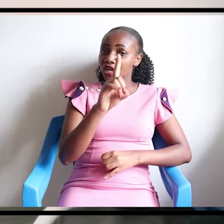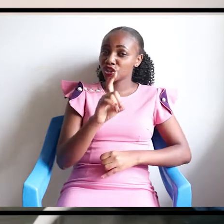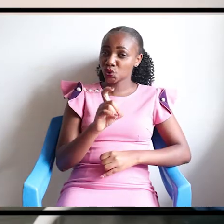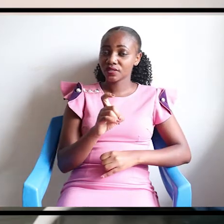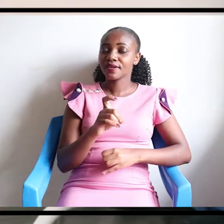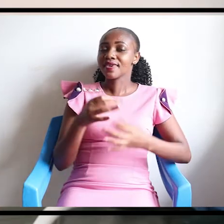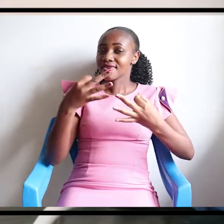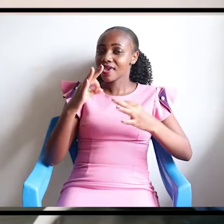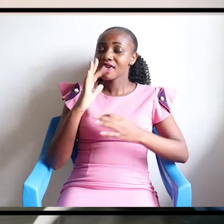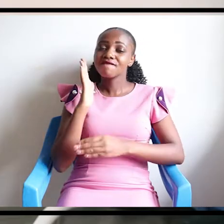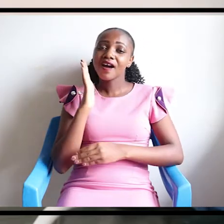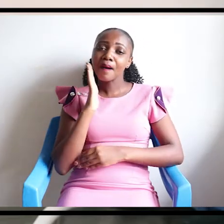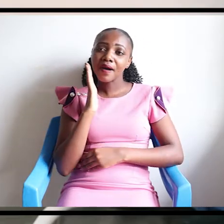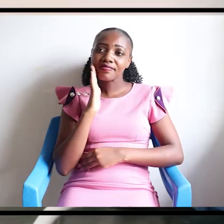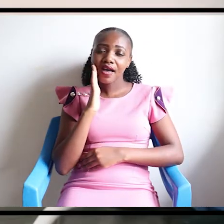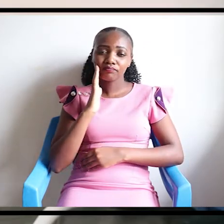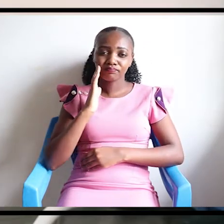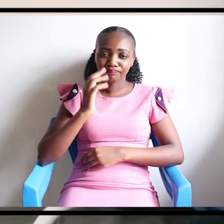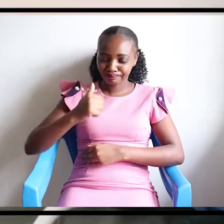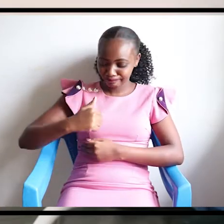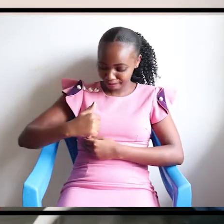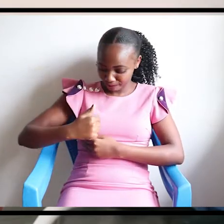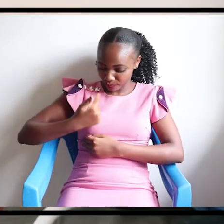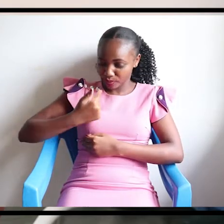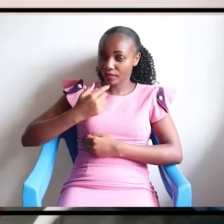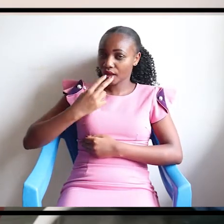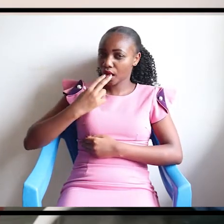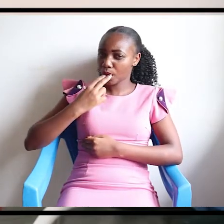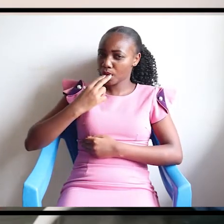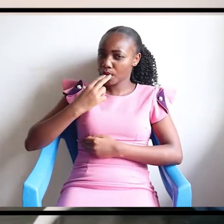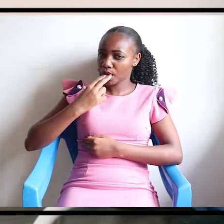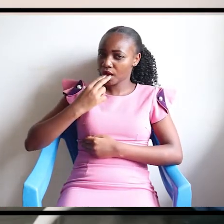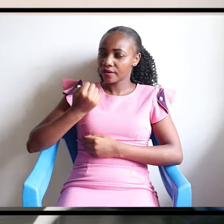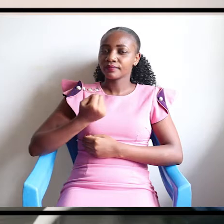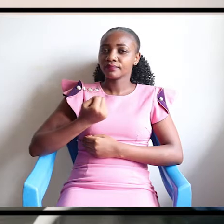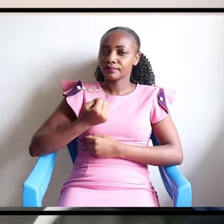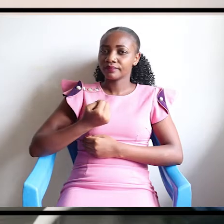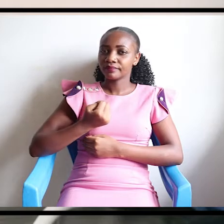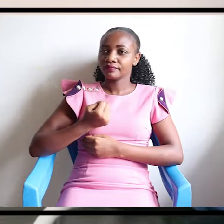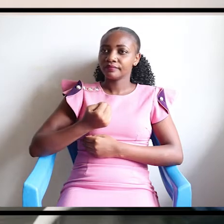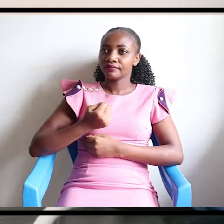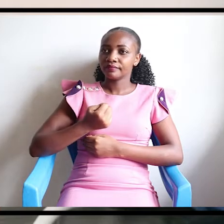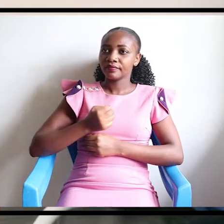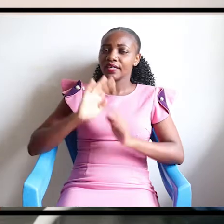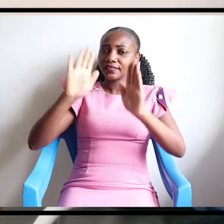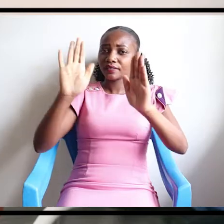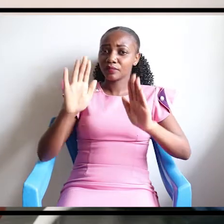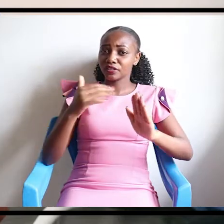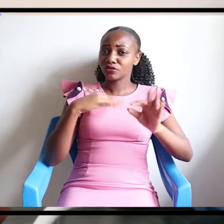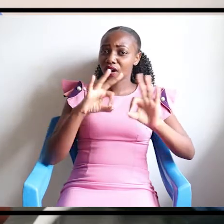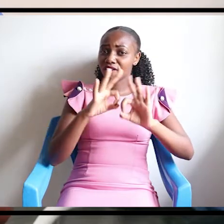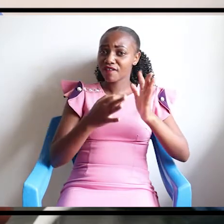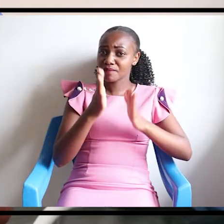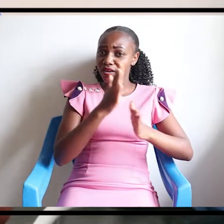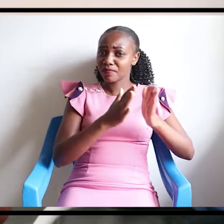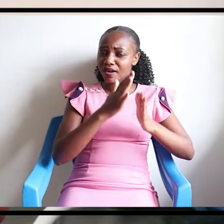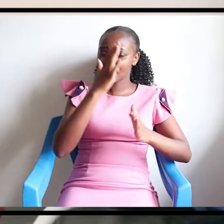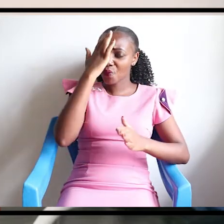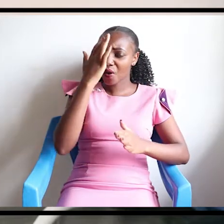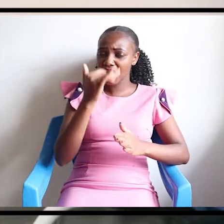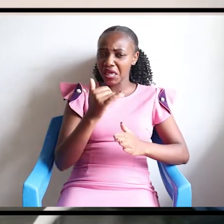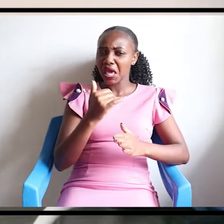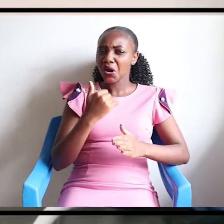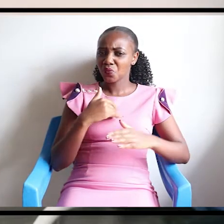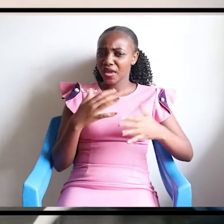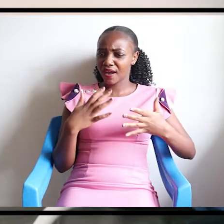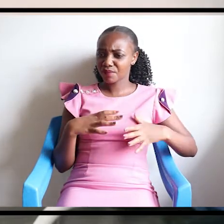if a mother is breastfeeding, is it important to take family planning method? Because there